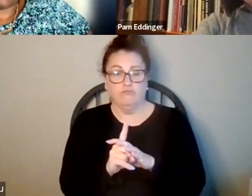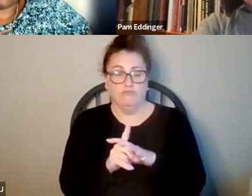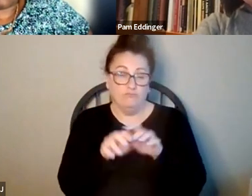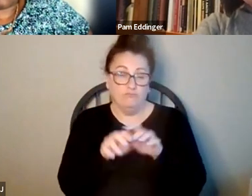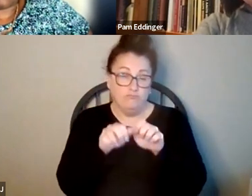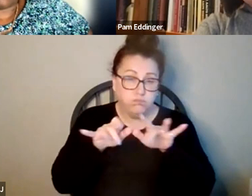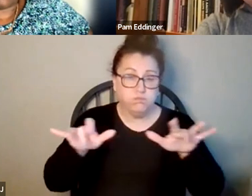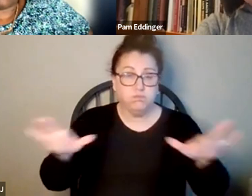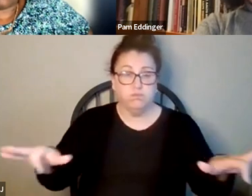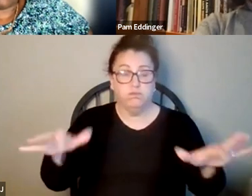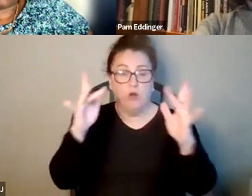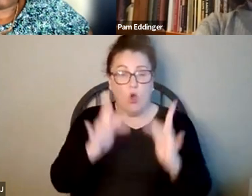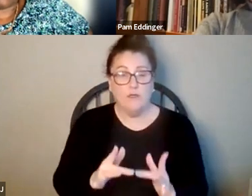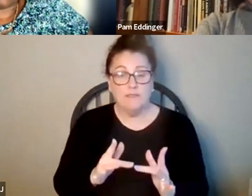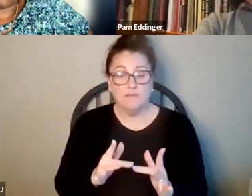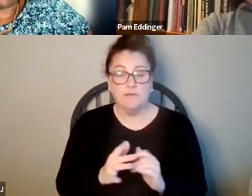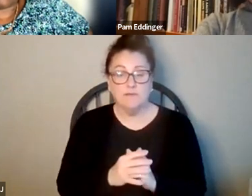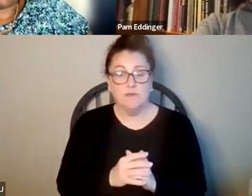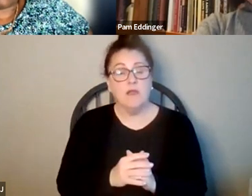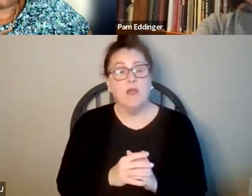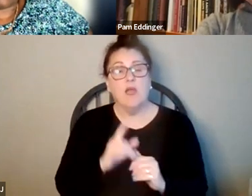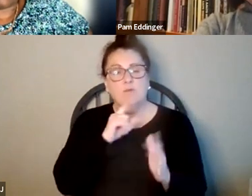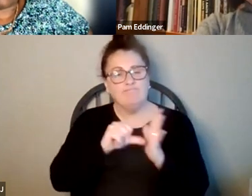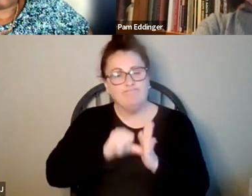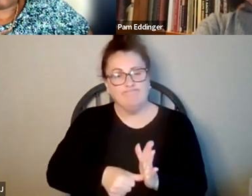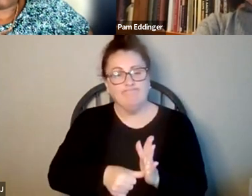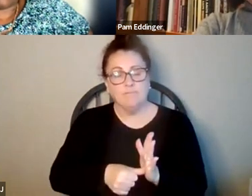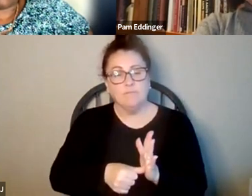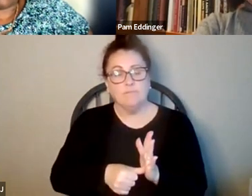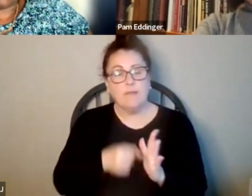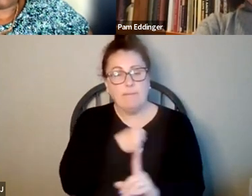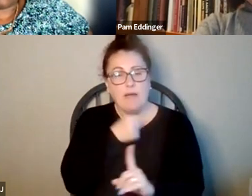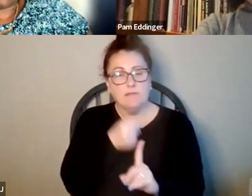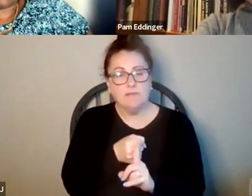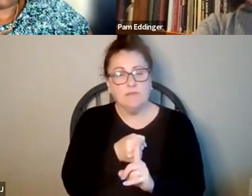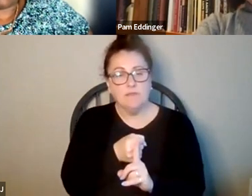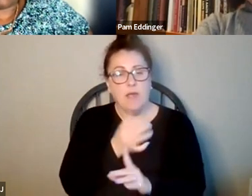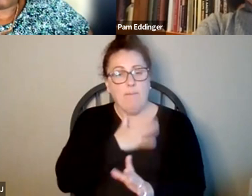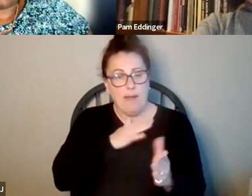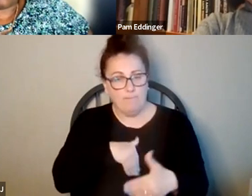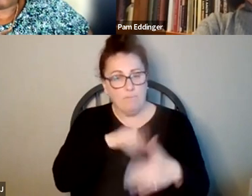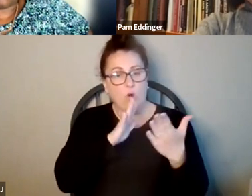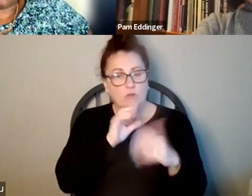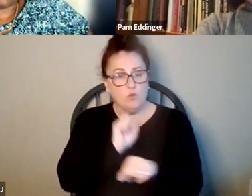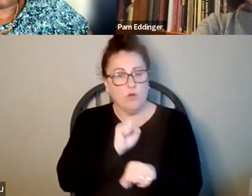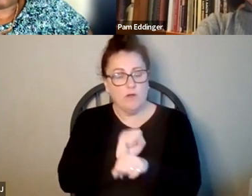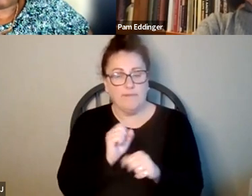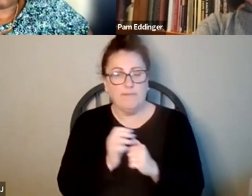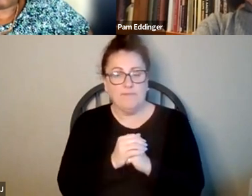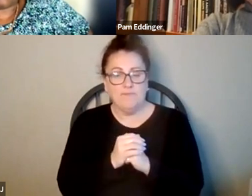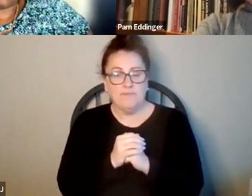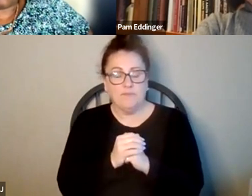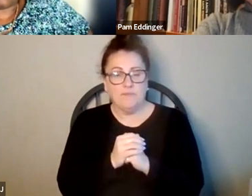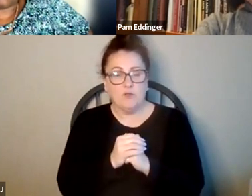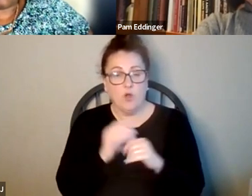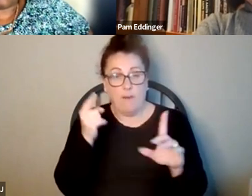multiple points of contact to us, that reinforces to me and impacts how I approach this work. So I point